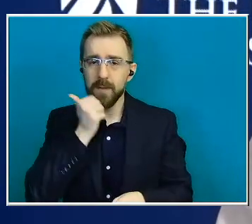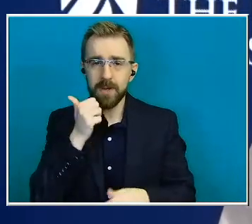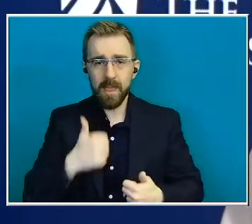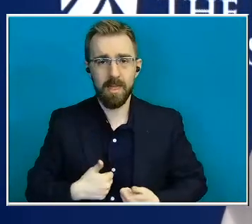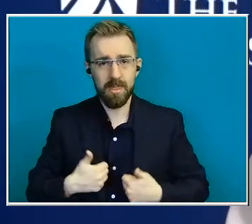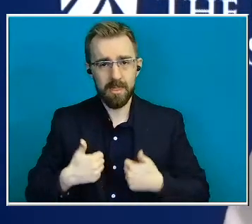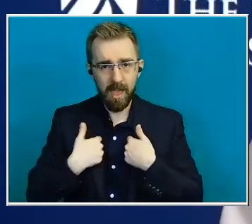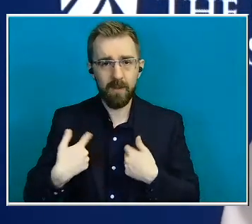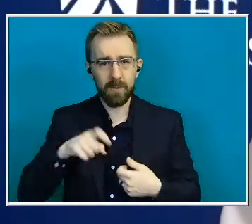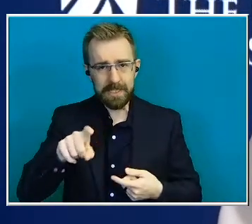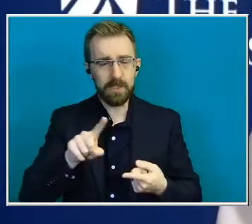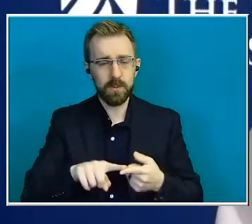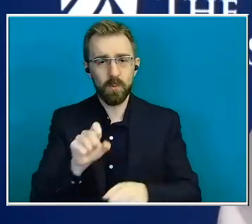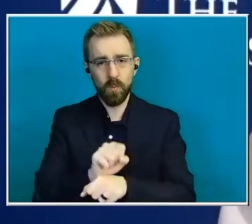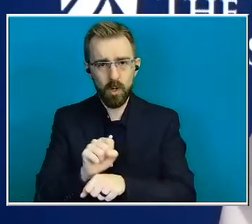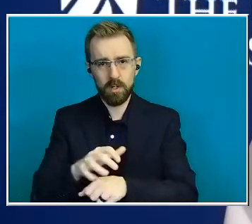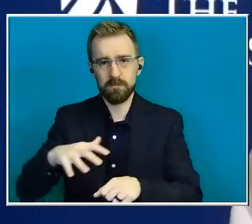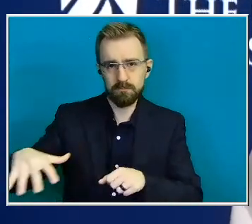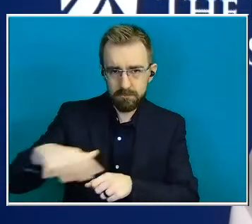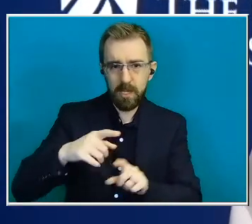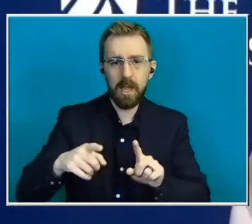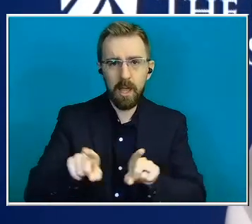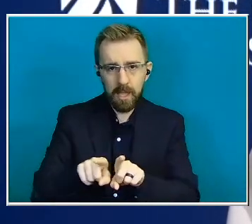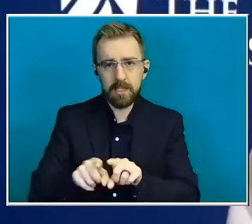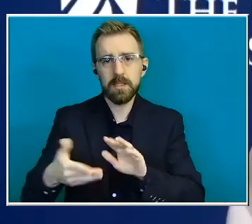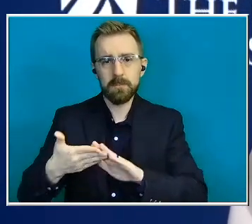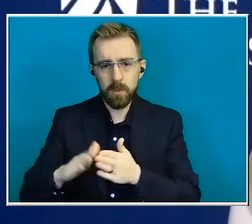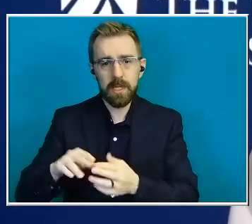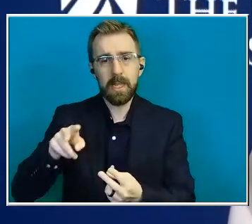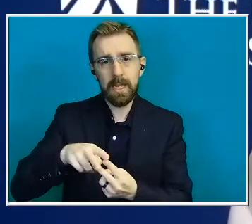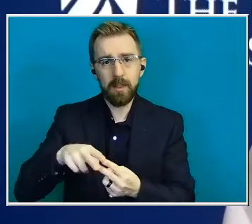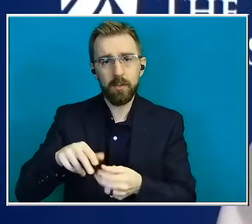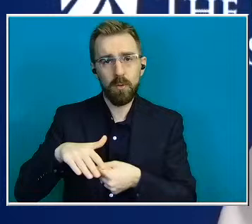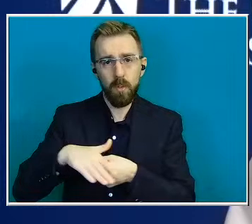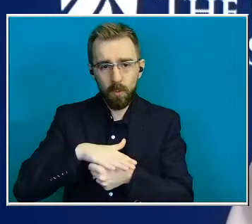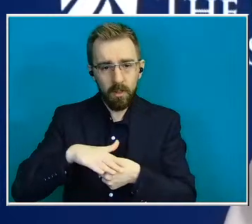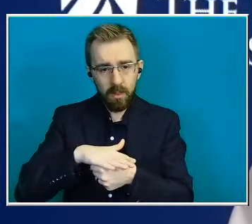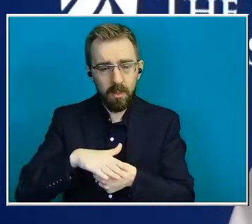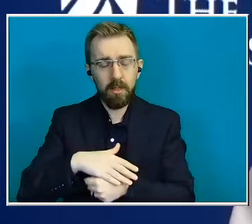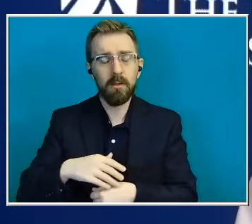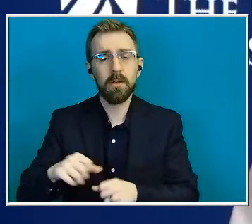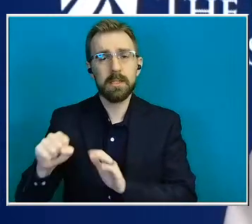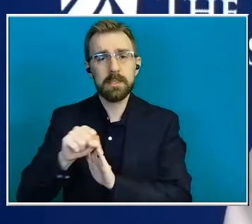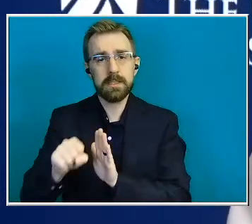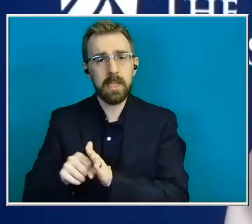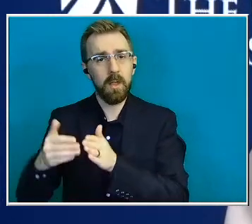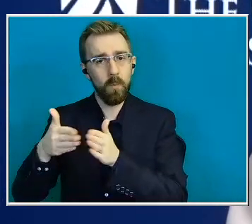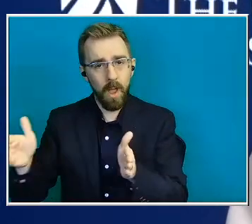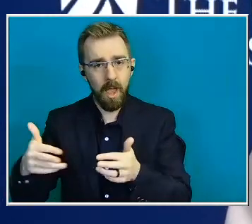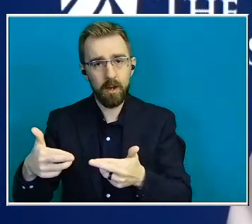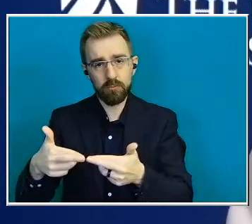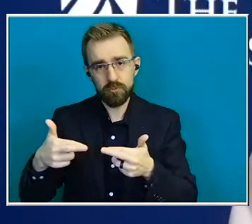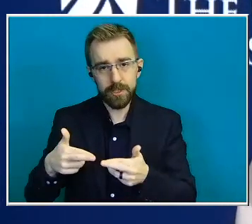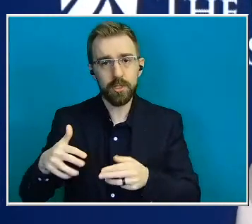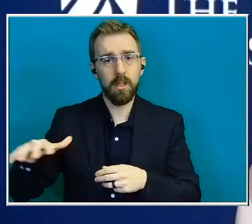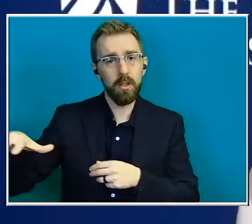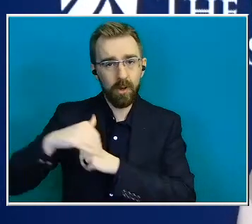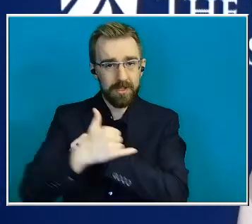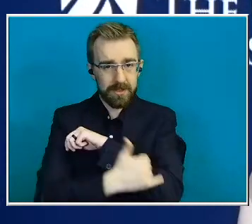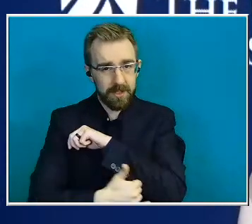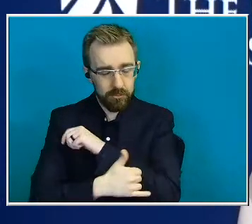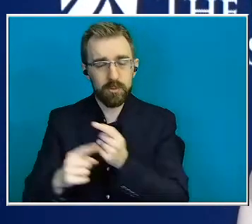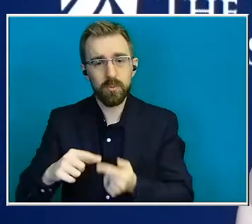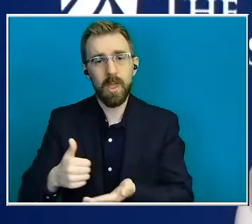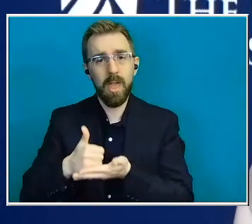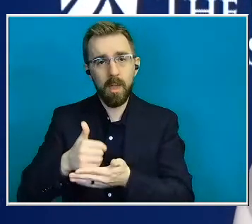as a community, either locally, statewide, regional, and nationally to help at least recognize